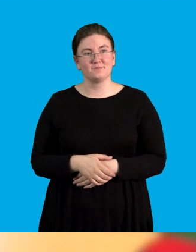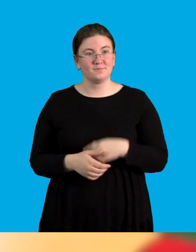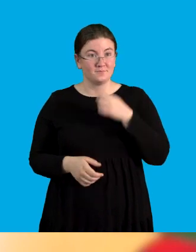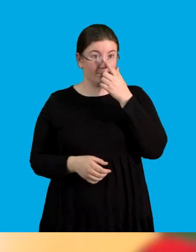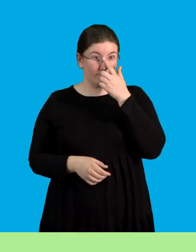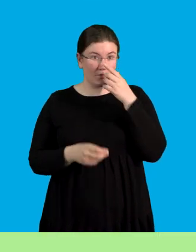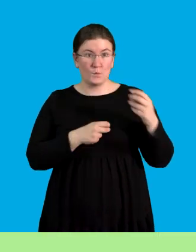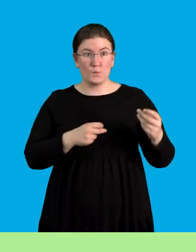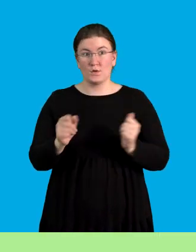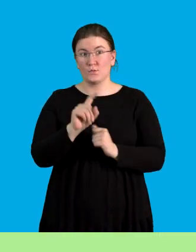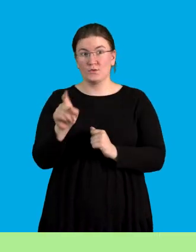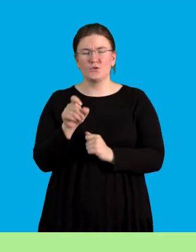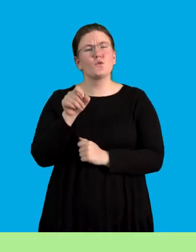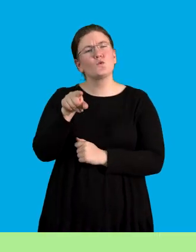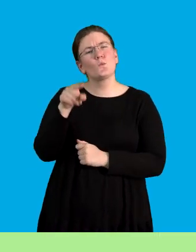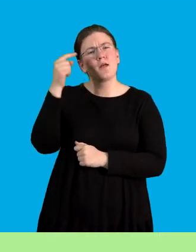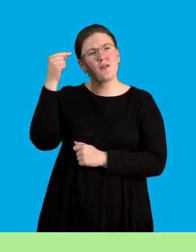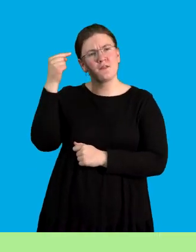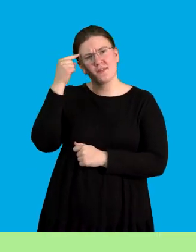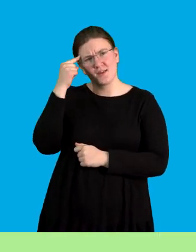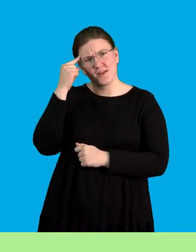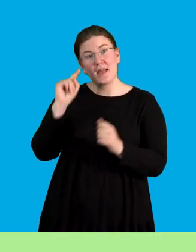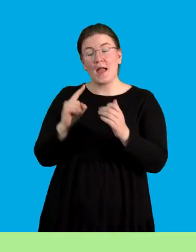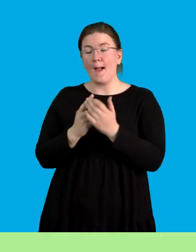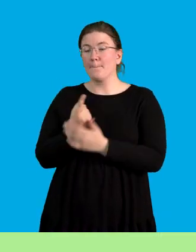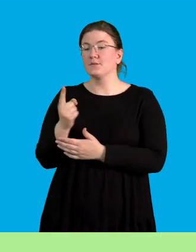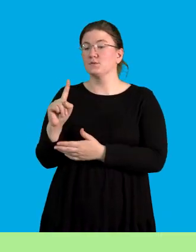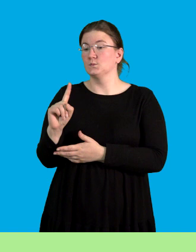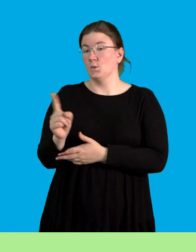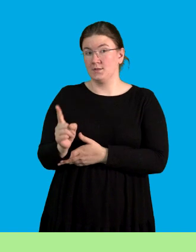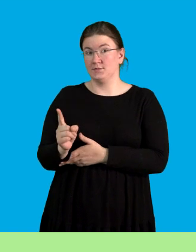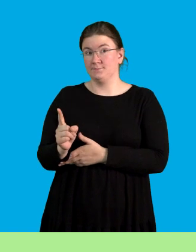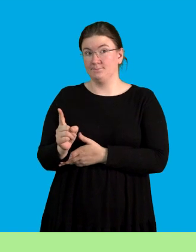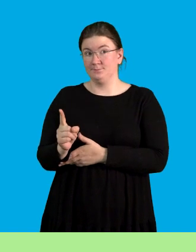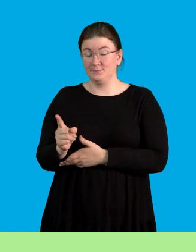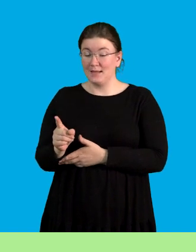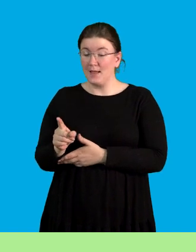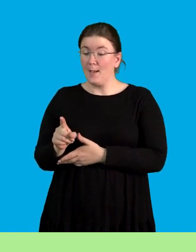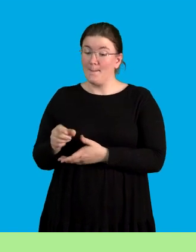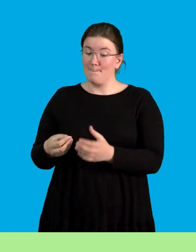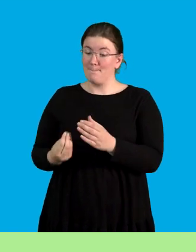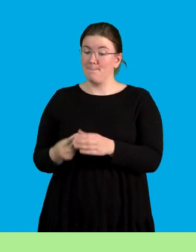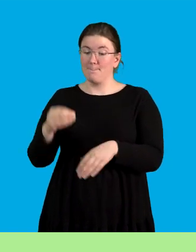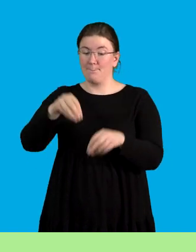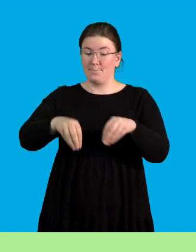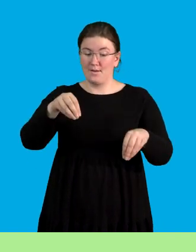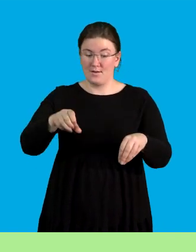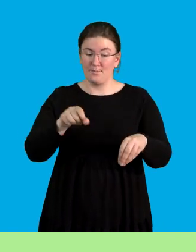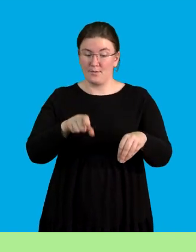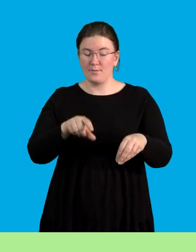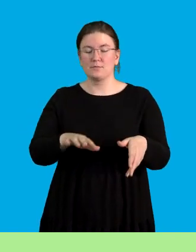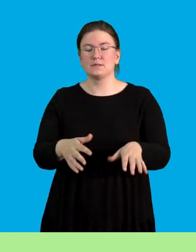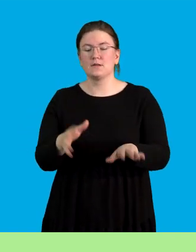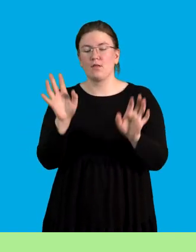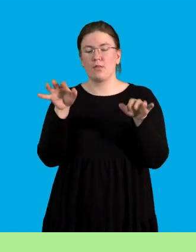So, a quick question. Now, what do you think would happen if a dead plant or animal matter did